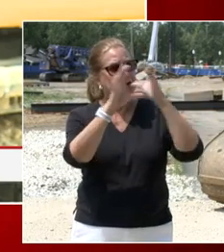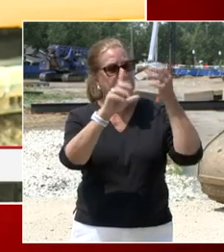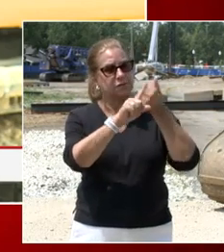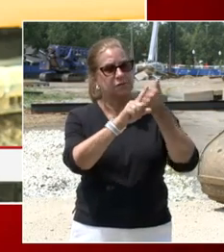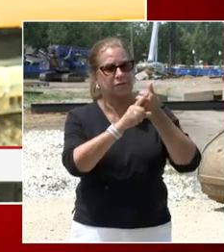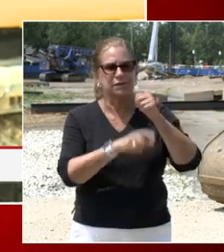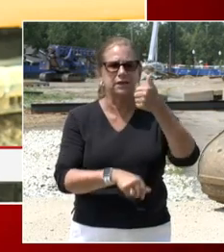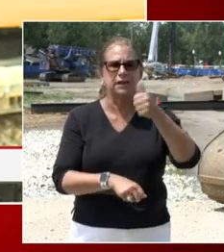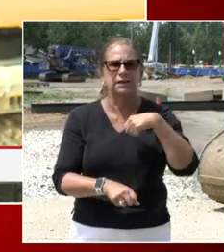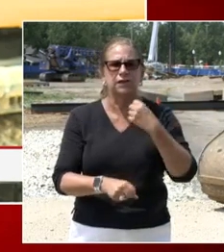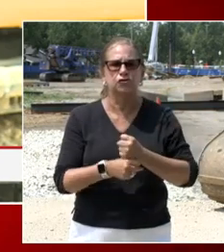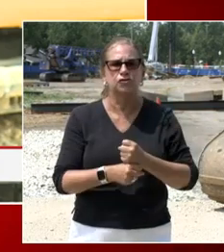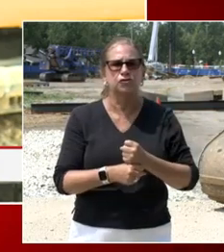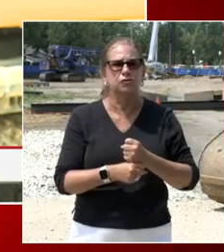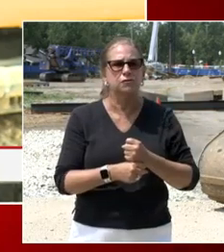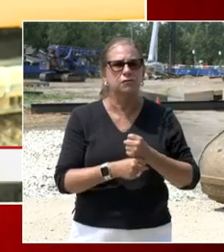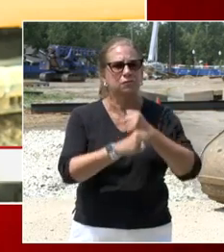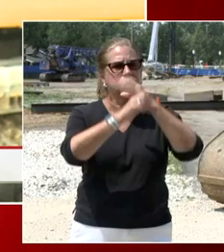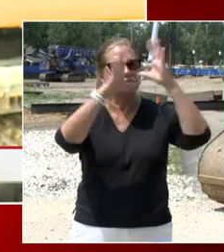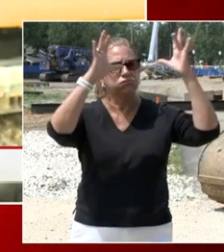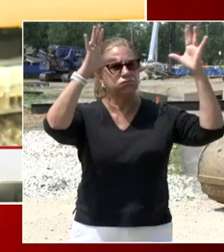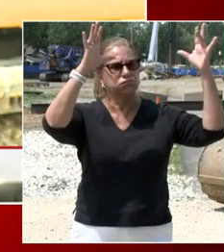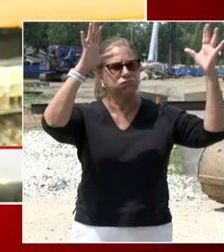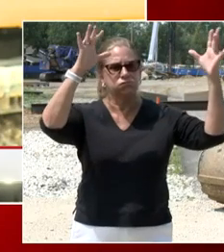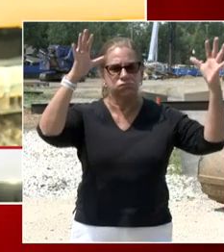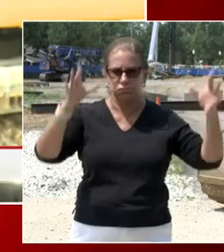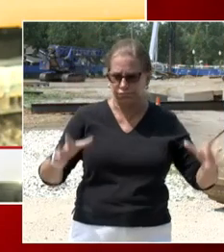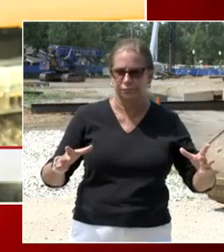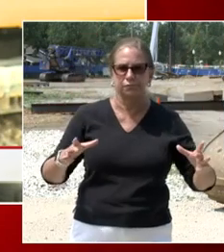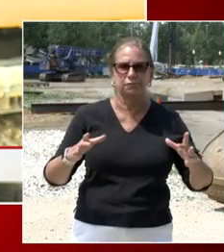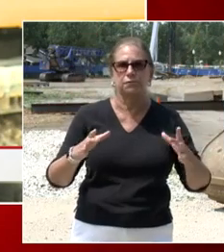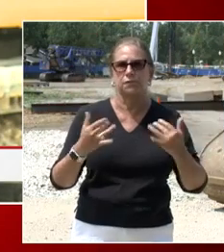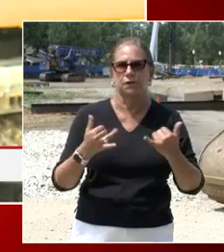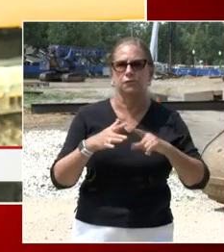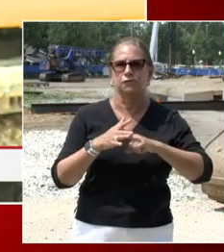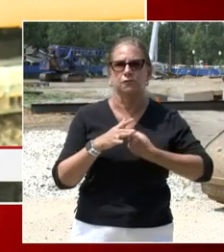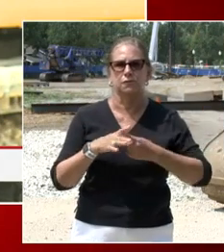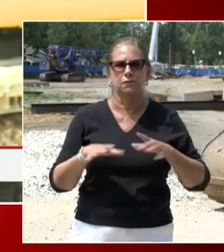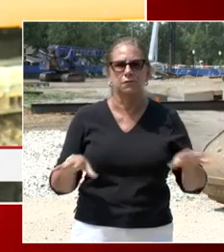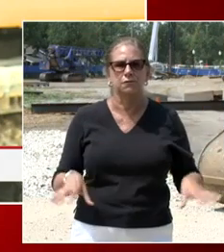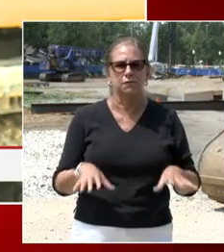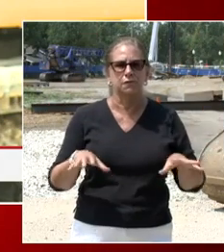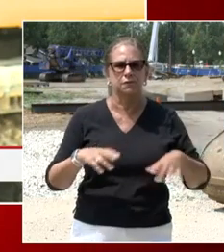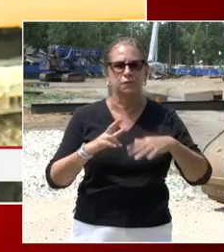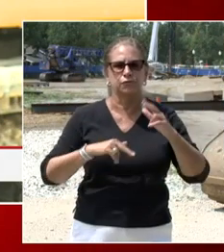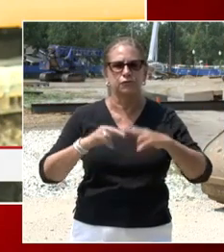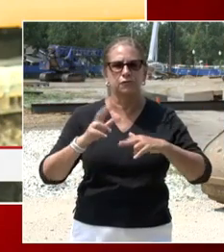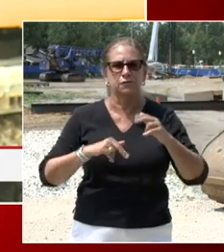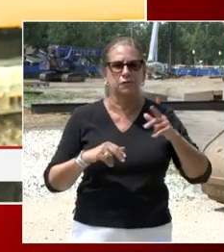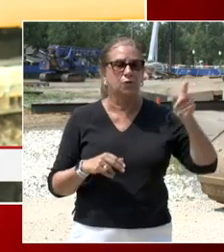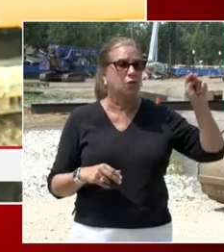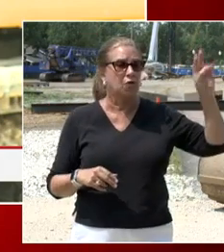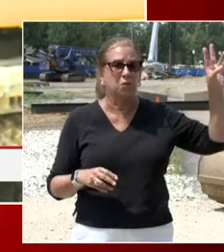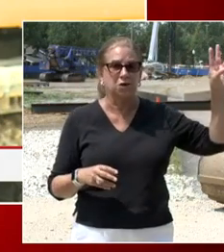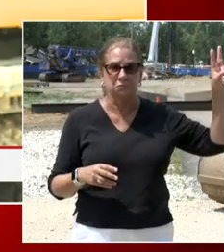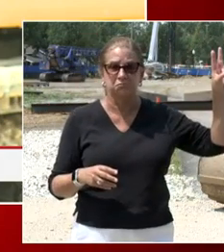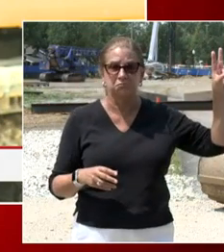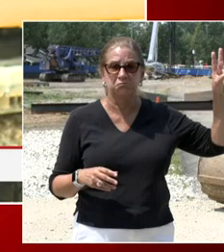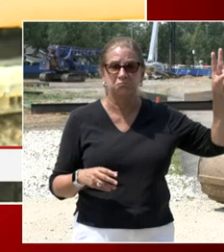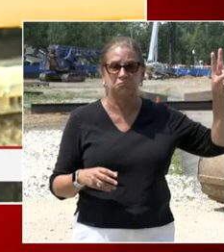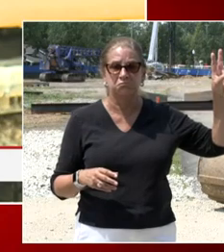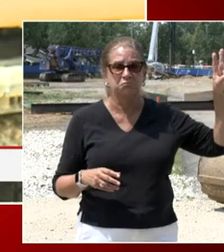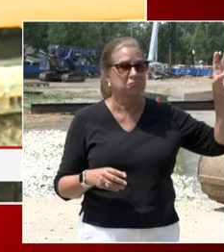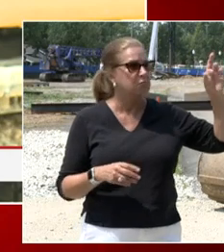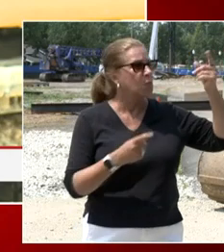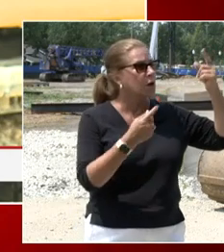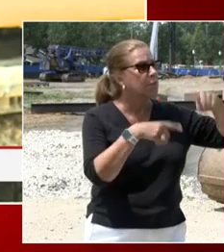more people in the District of Columbia as a whole. Our successes at our Northwest sites have been guiding lights for us to envision what we can